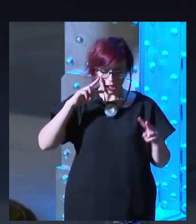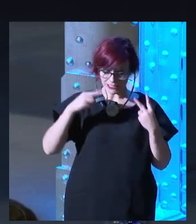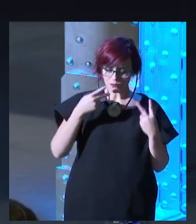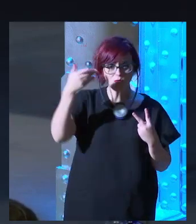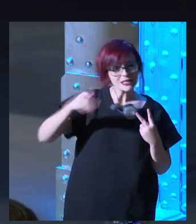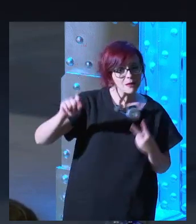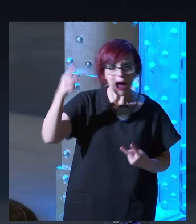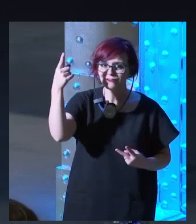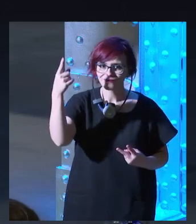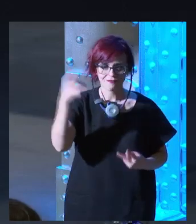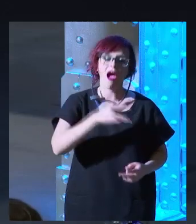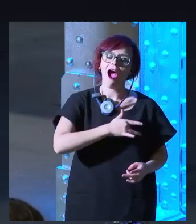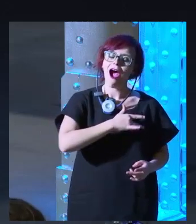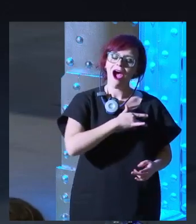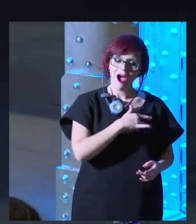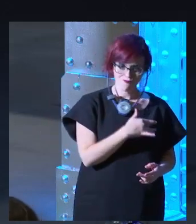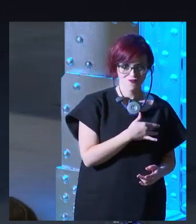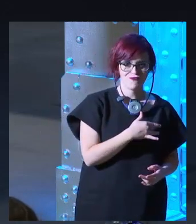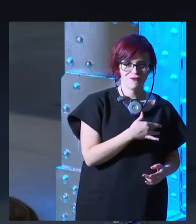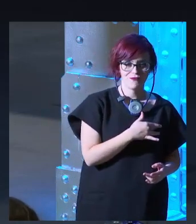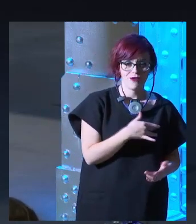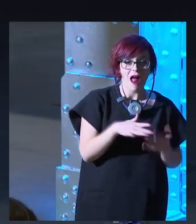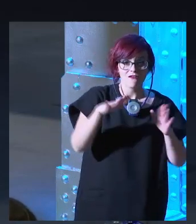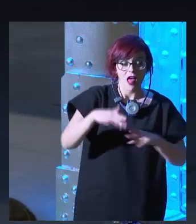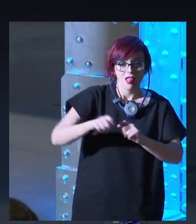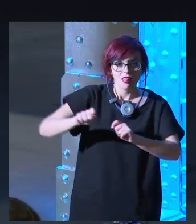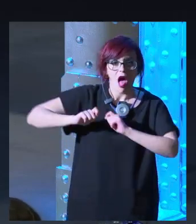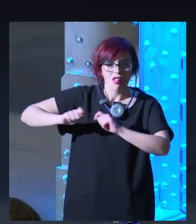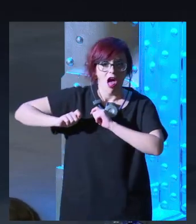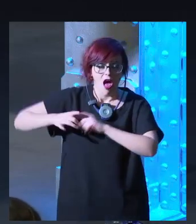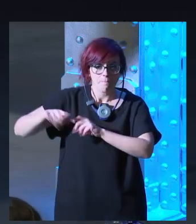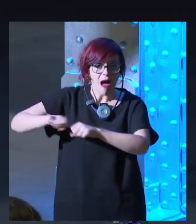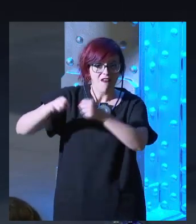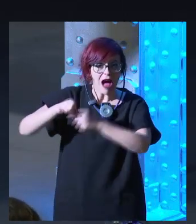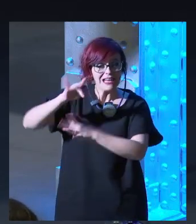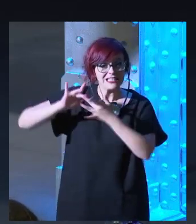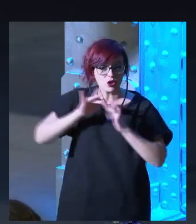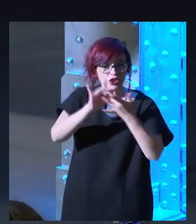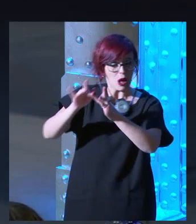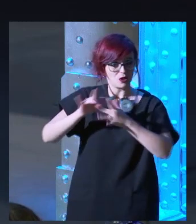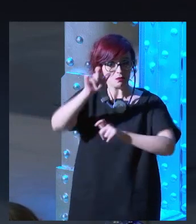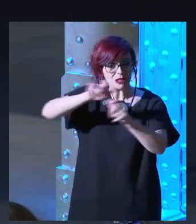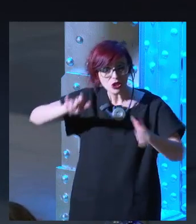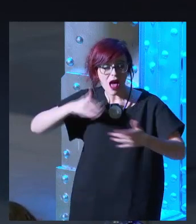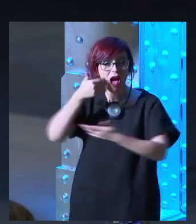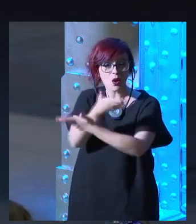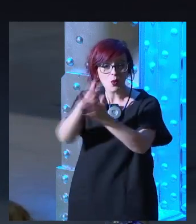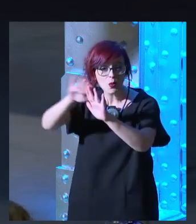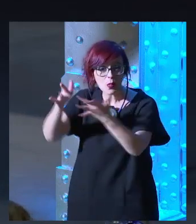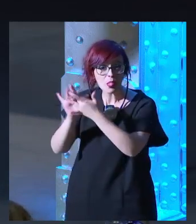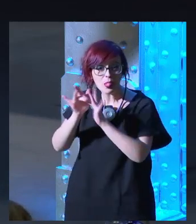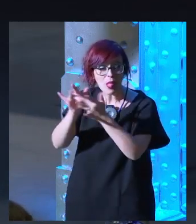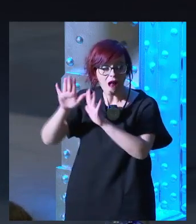us and brought us to our knees and ruined our relationships one with another and emptied the planet of its resources as we try and